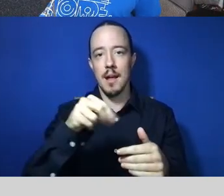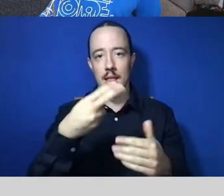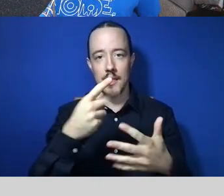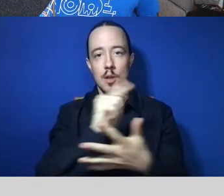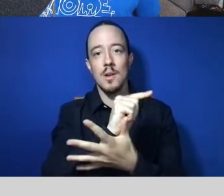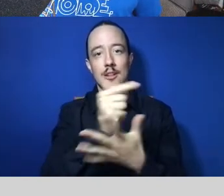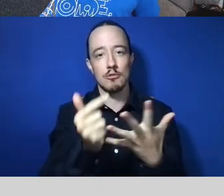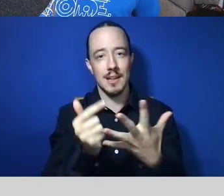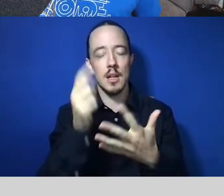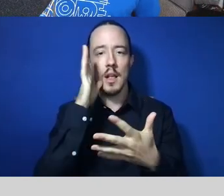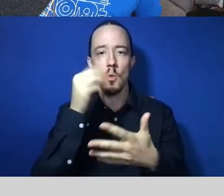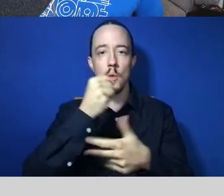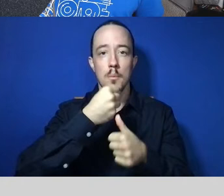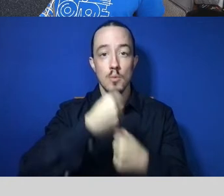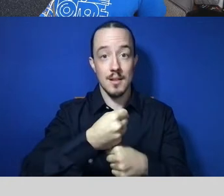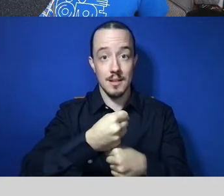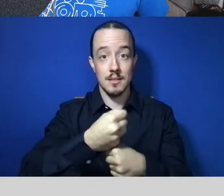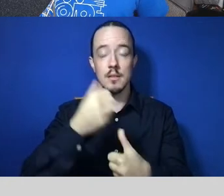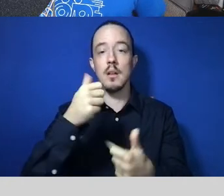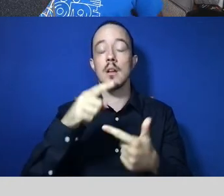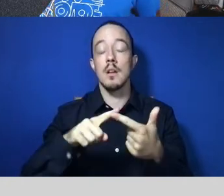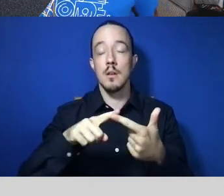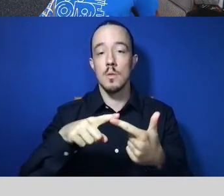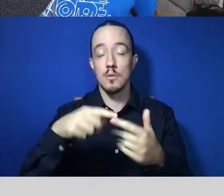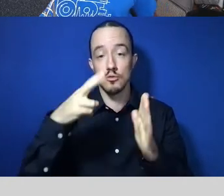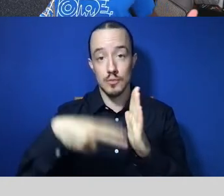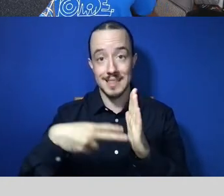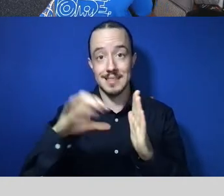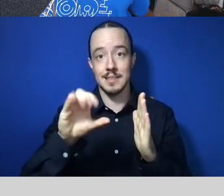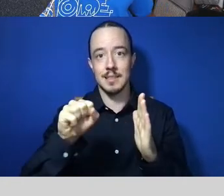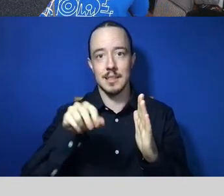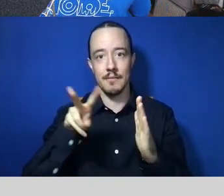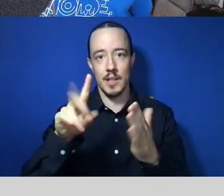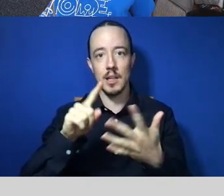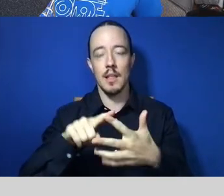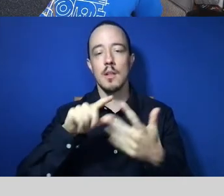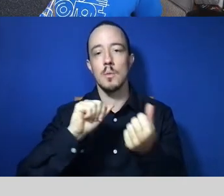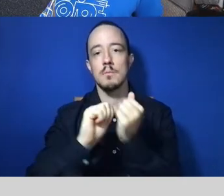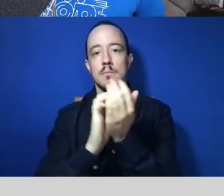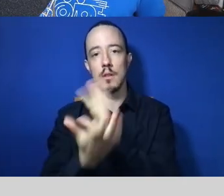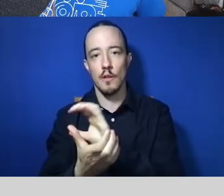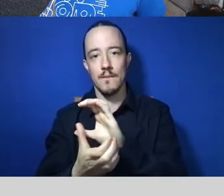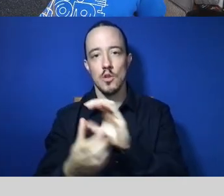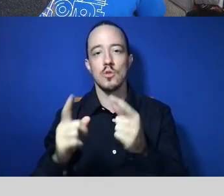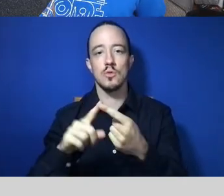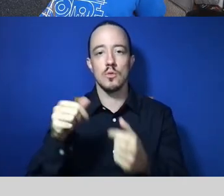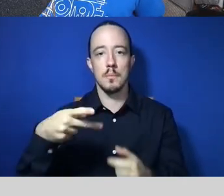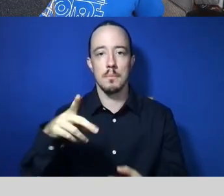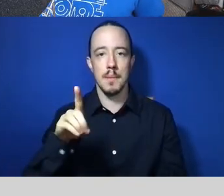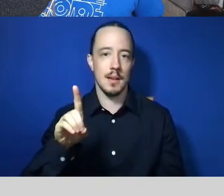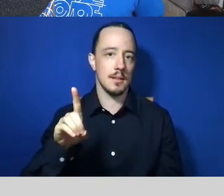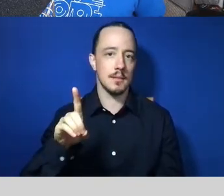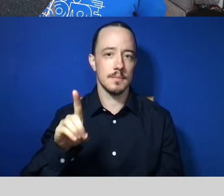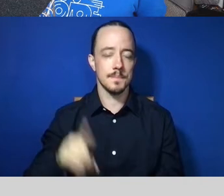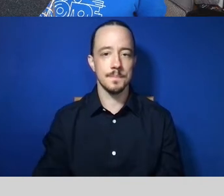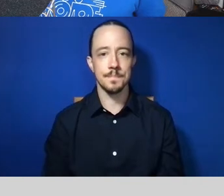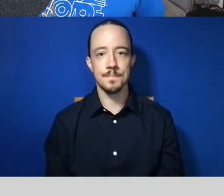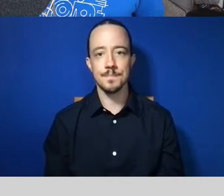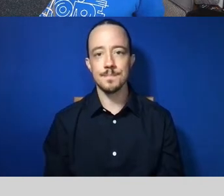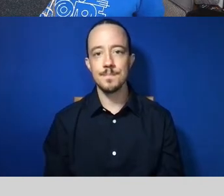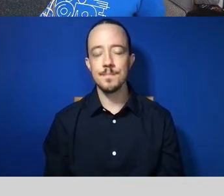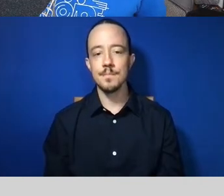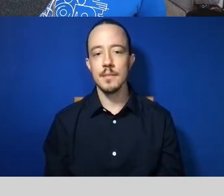it processes it, it reads the CSV, and it turns it into a pandas data frame. We continue down this path and